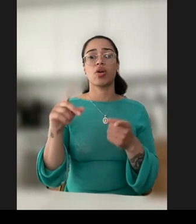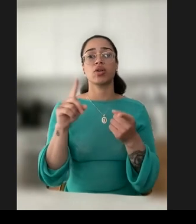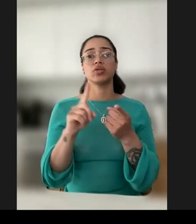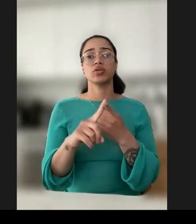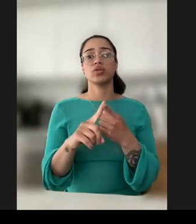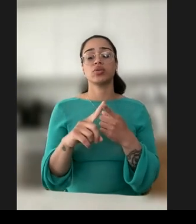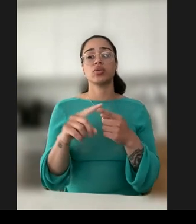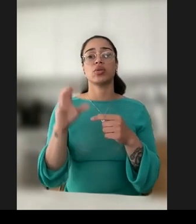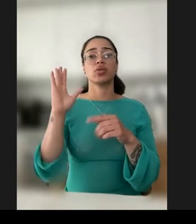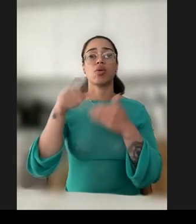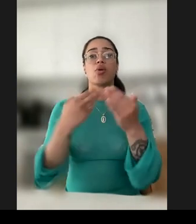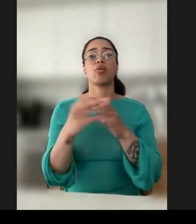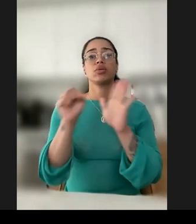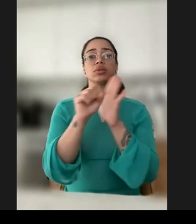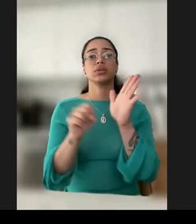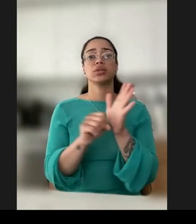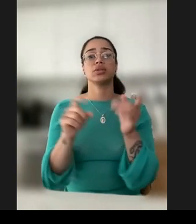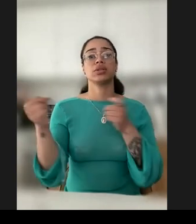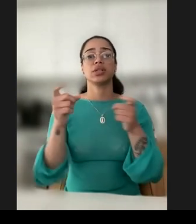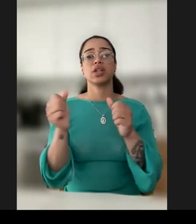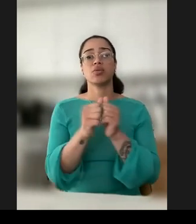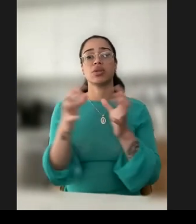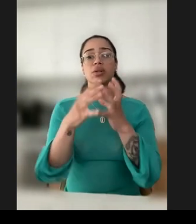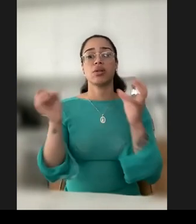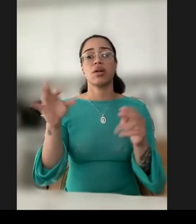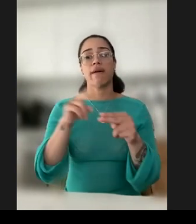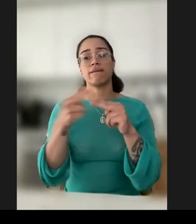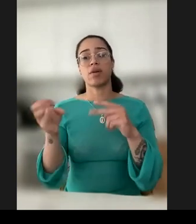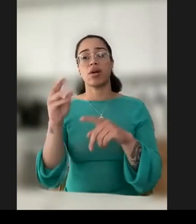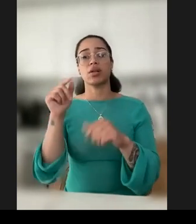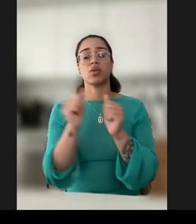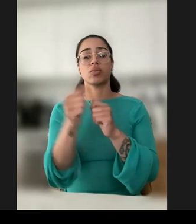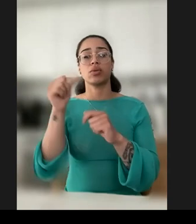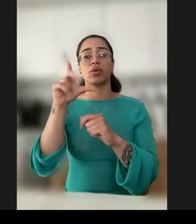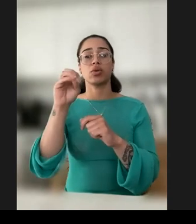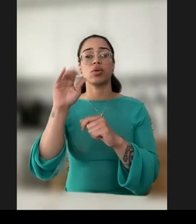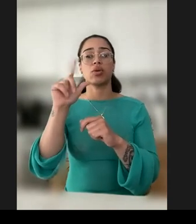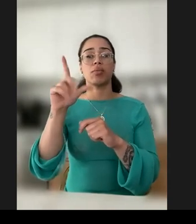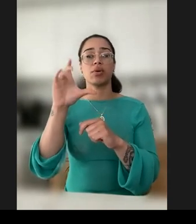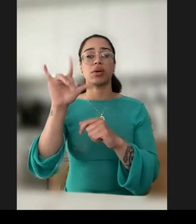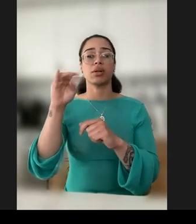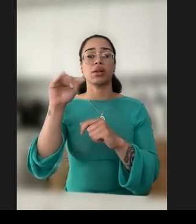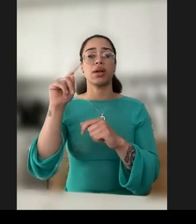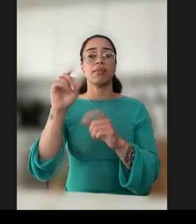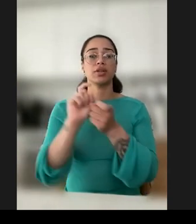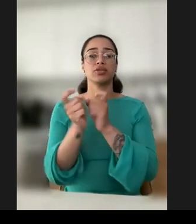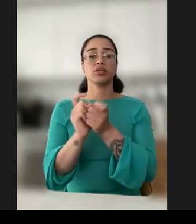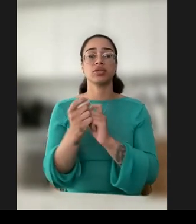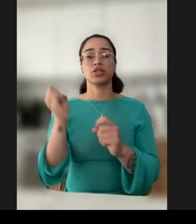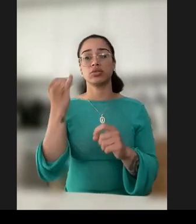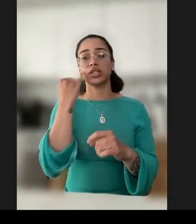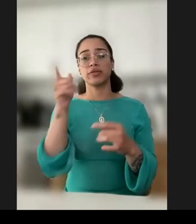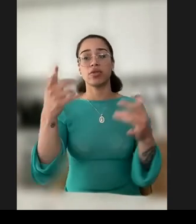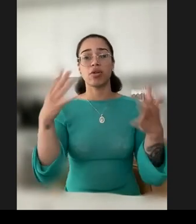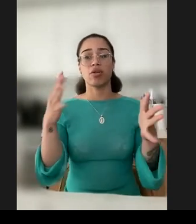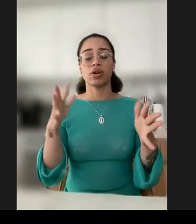dealing with a lot of fallout from, excuse me, global climate change and the fires. And so if, you're already up kind of